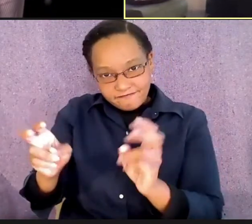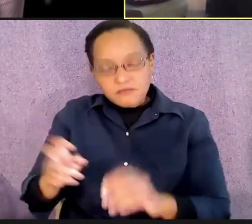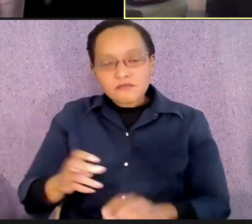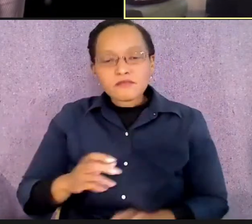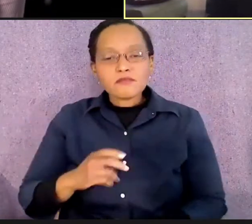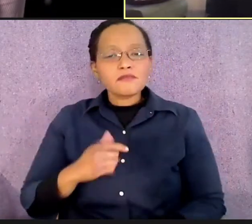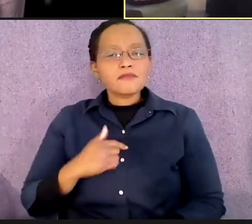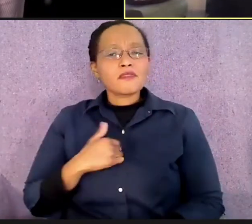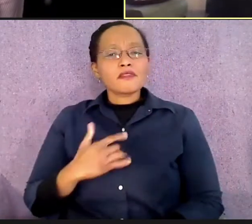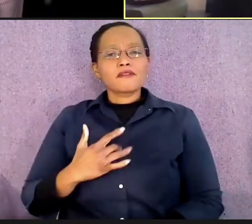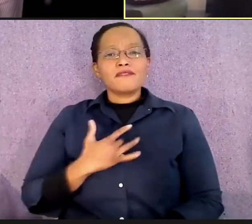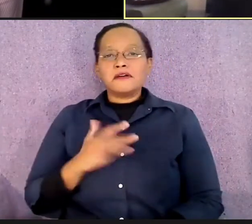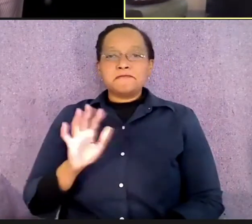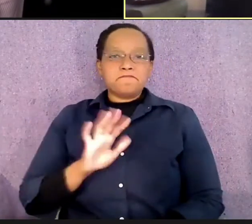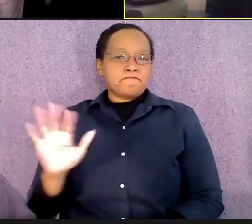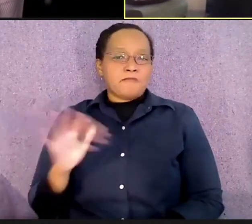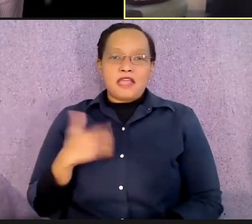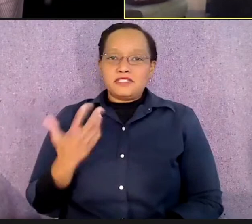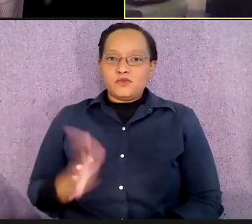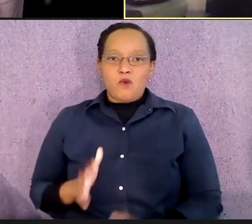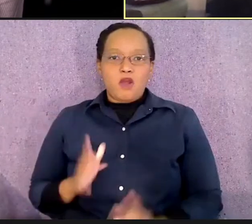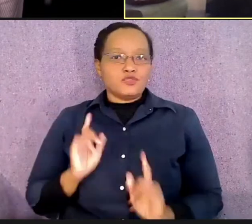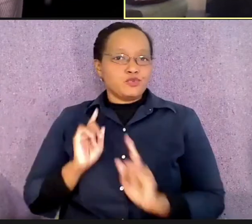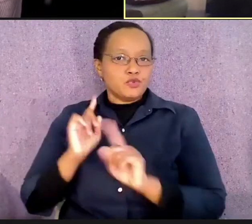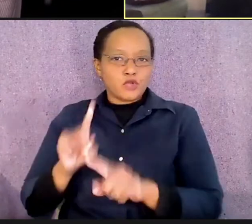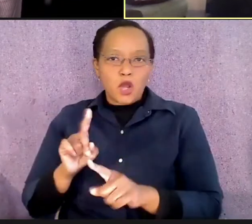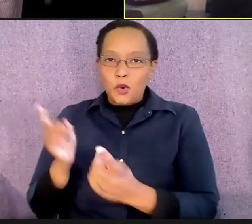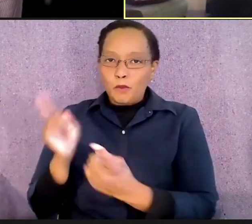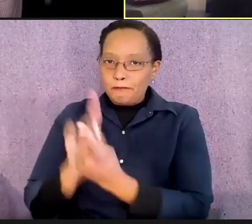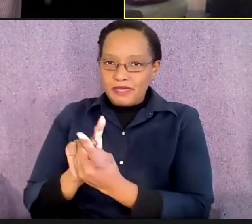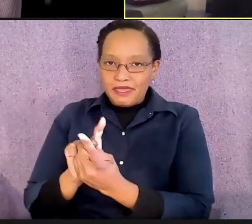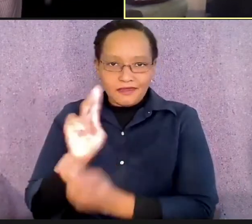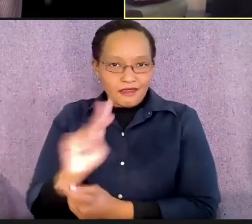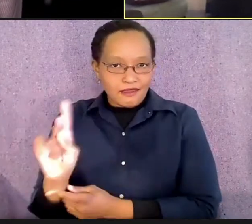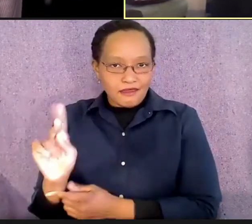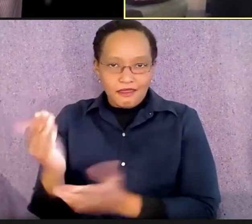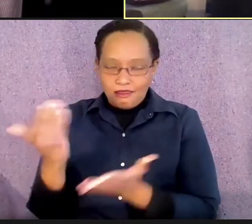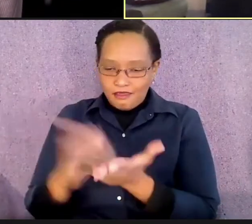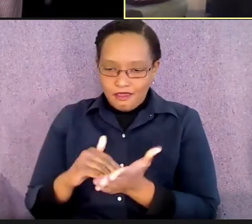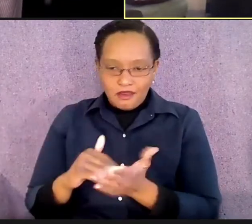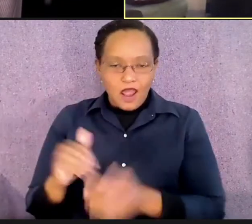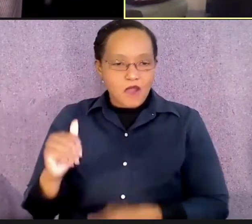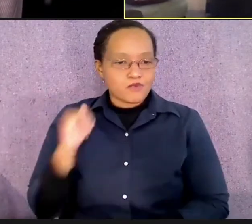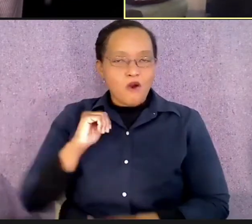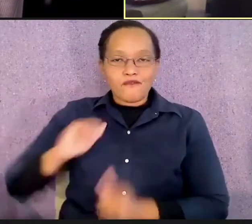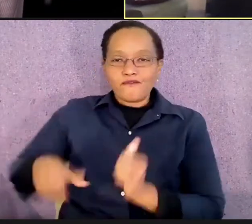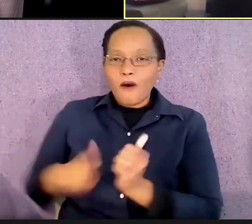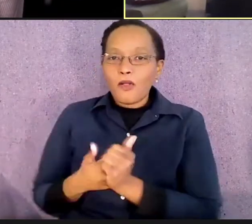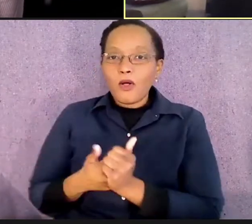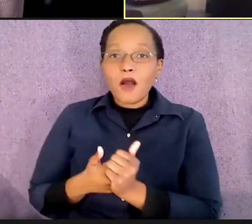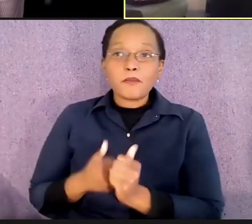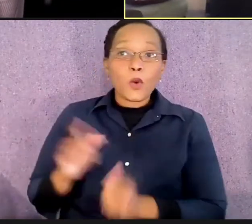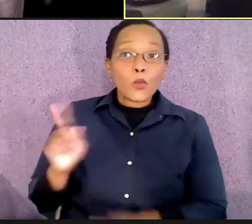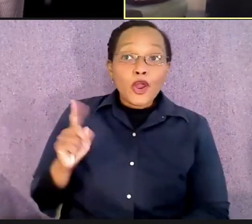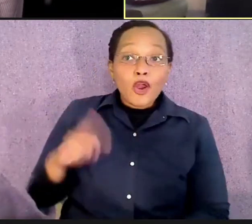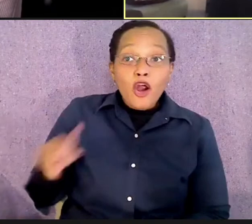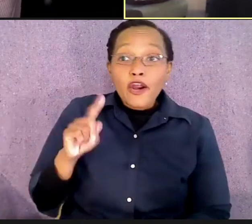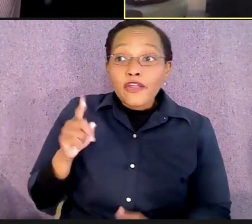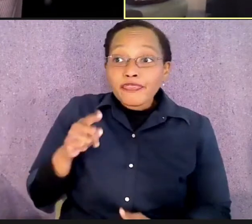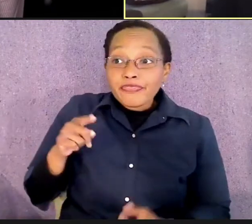clear, I'm not going to go meet with the Ku Klux Klan again. I'm not going to go do a Where Are They Now Klan edition of United Shades of